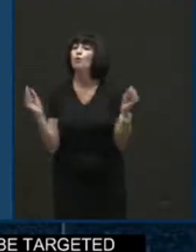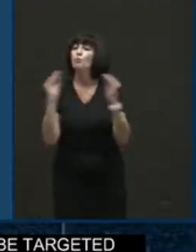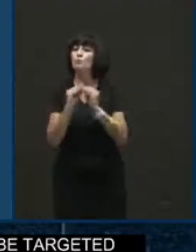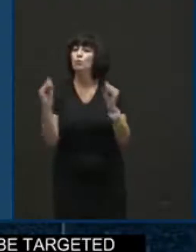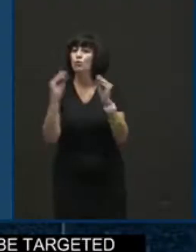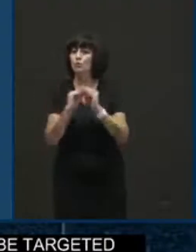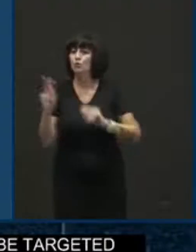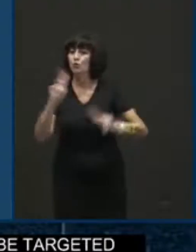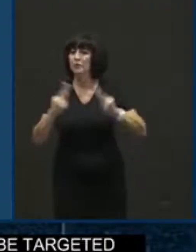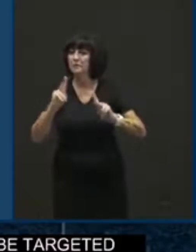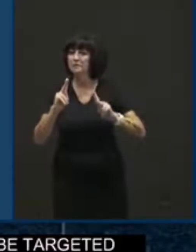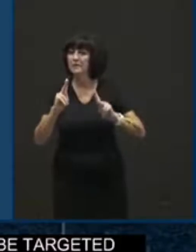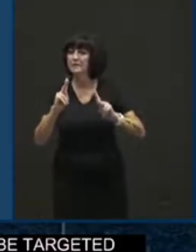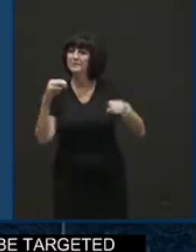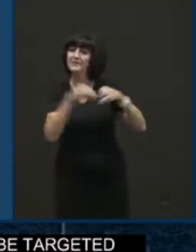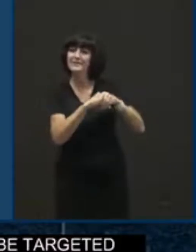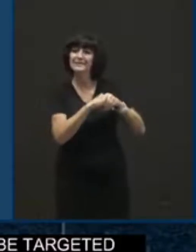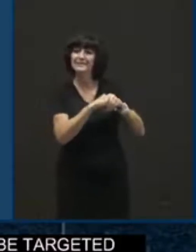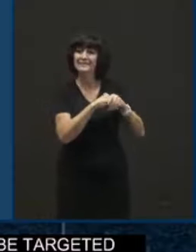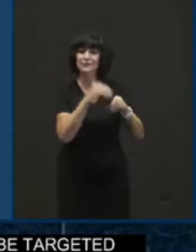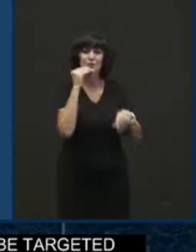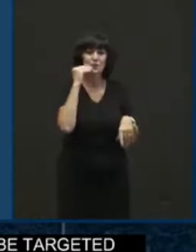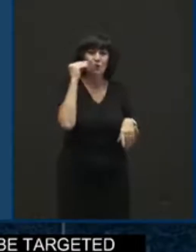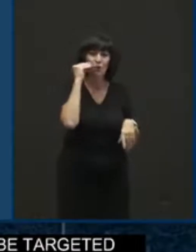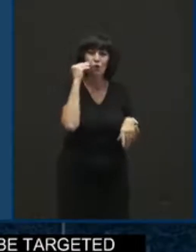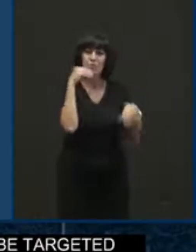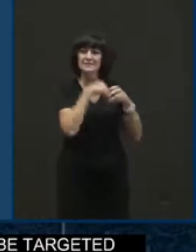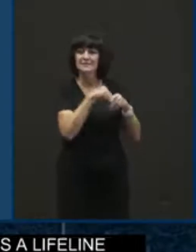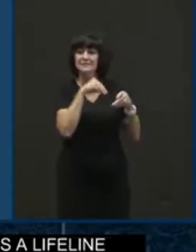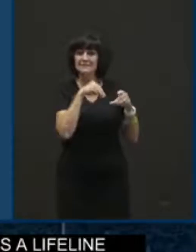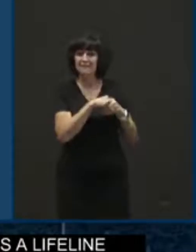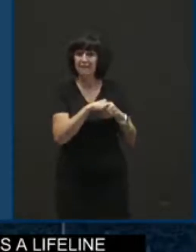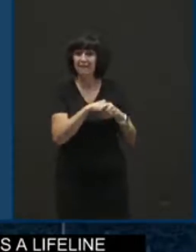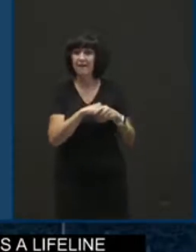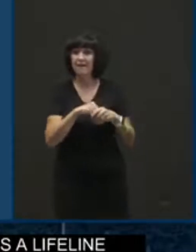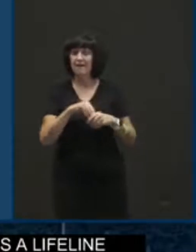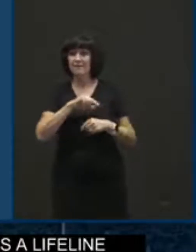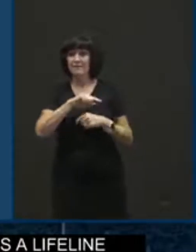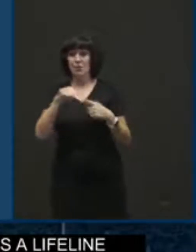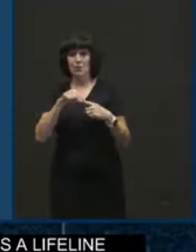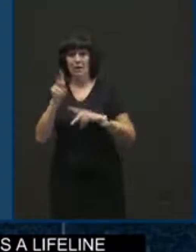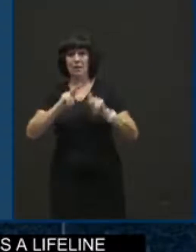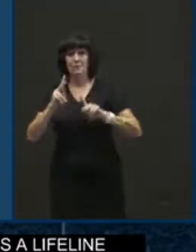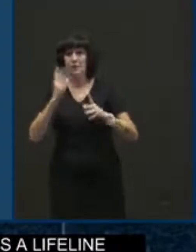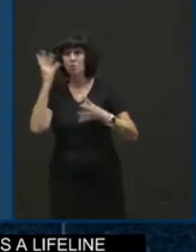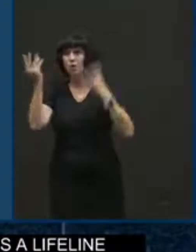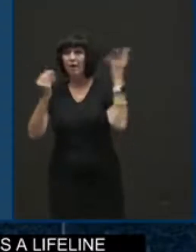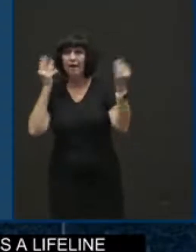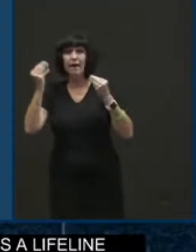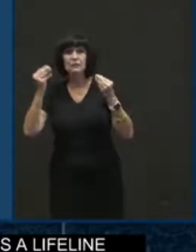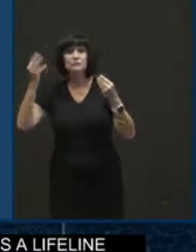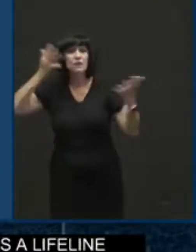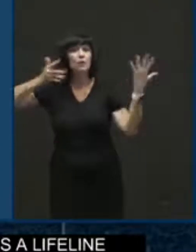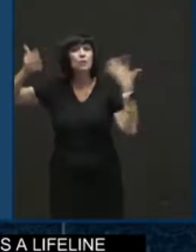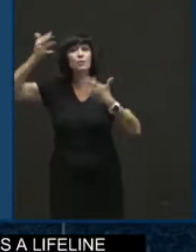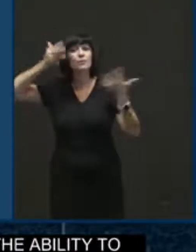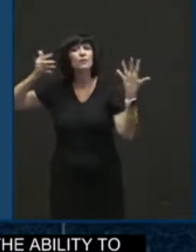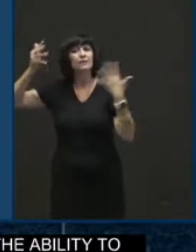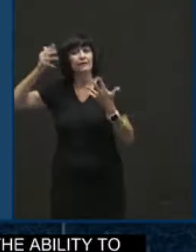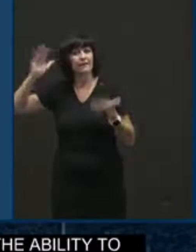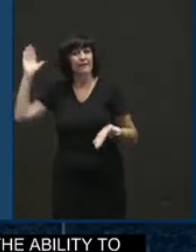kind of restaurant establishments has been the ability to use some outdoor spaces and